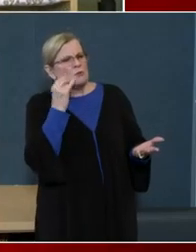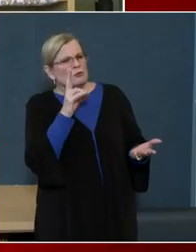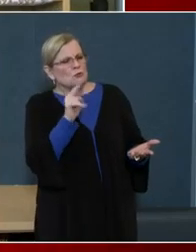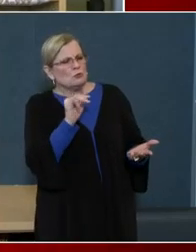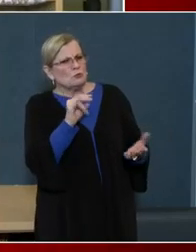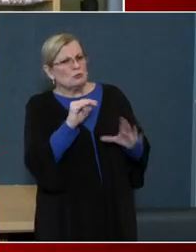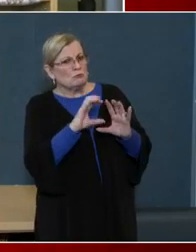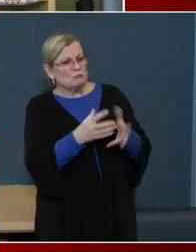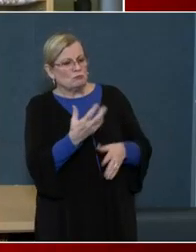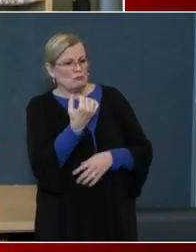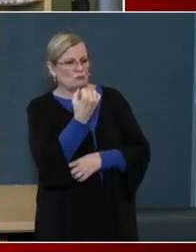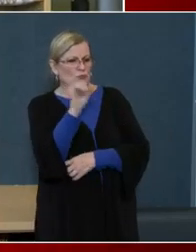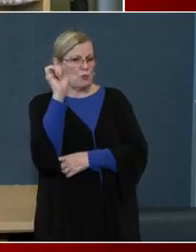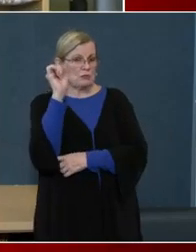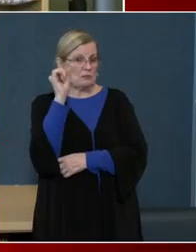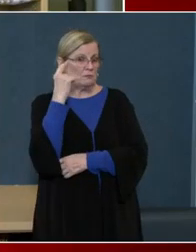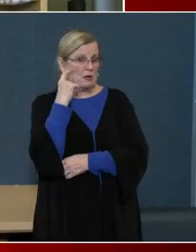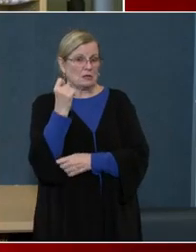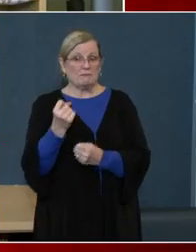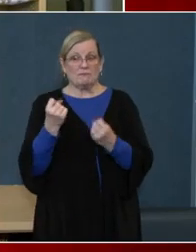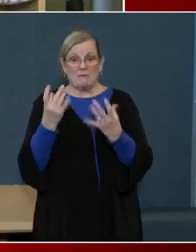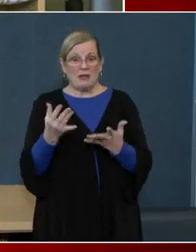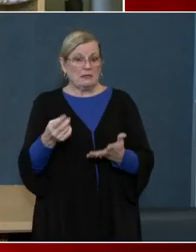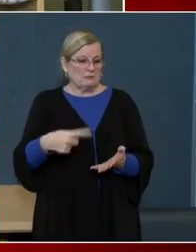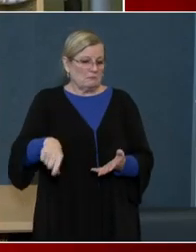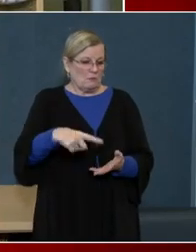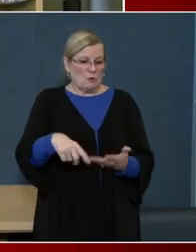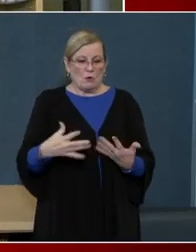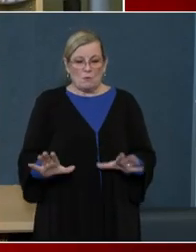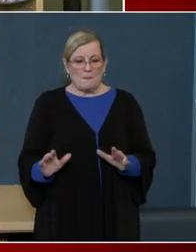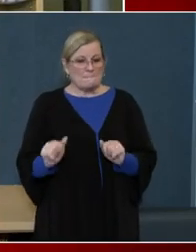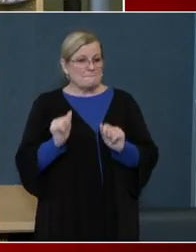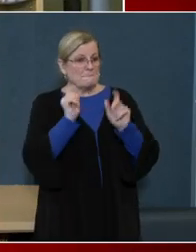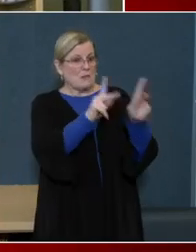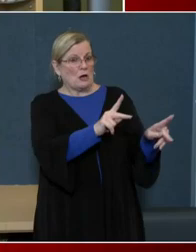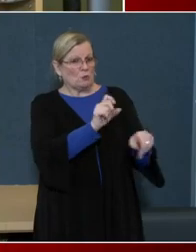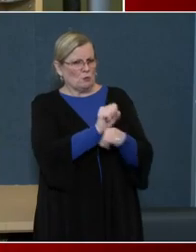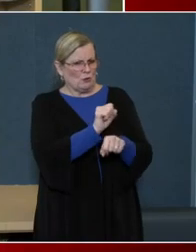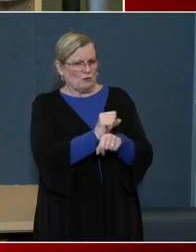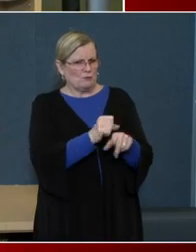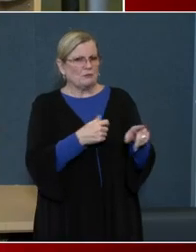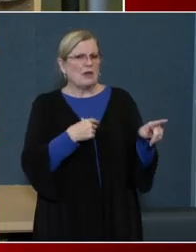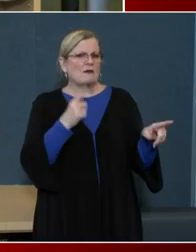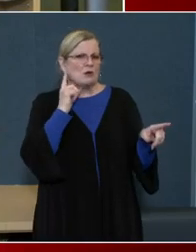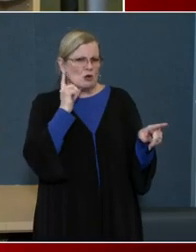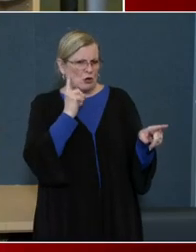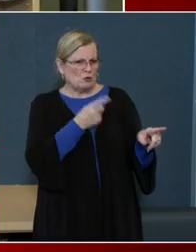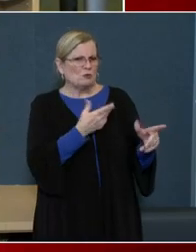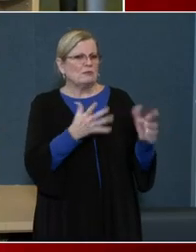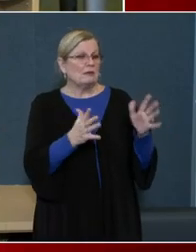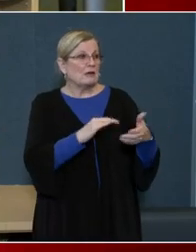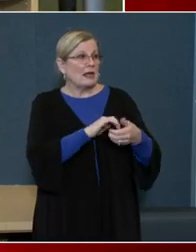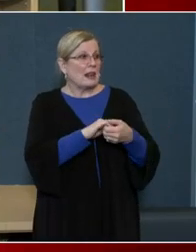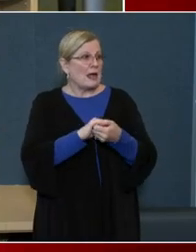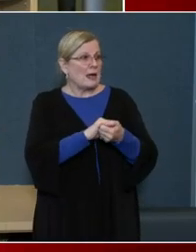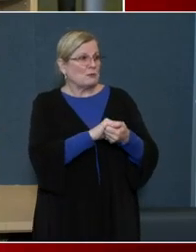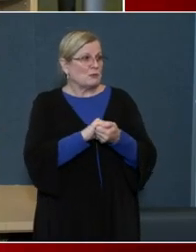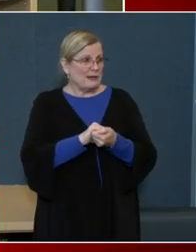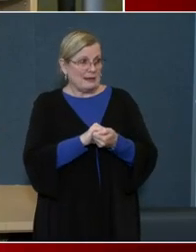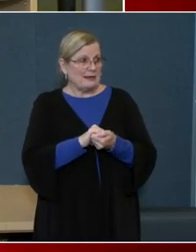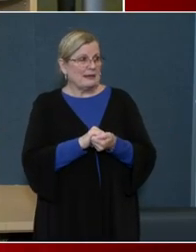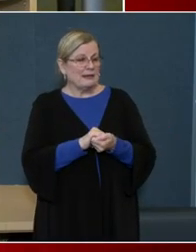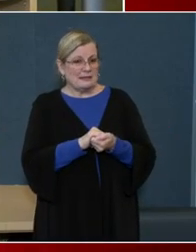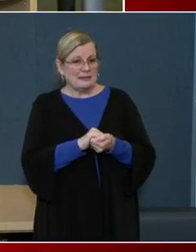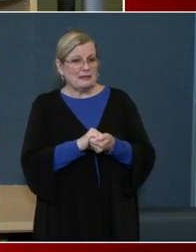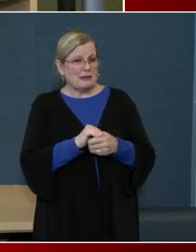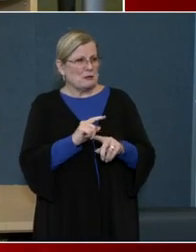to your saying that you've been collaborating with them. There may have been discussions, but by her account, there's been very little collaboration between the teachers union